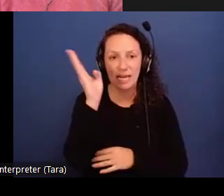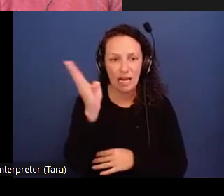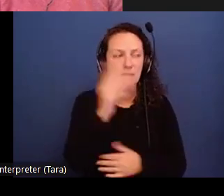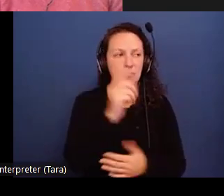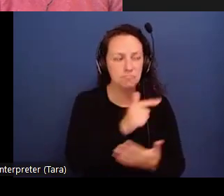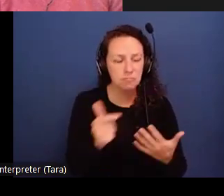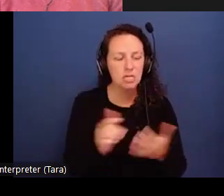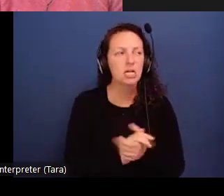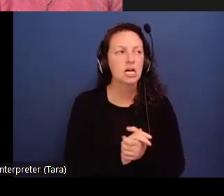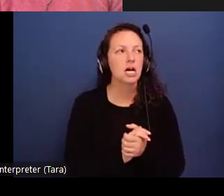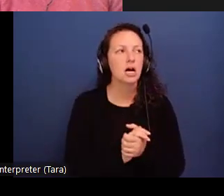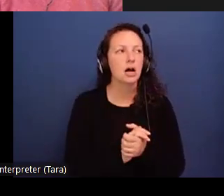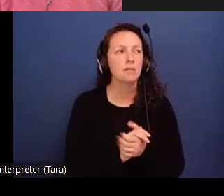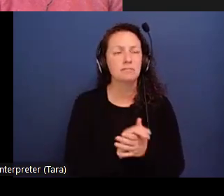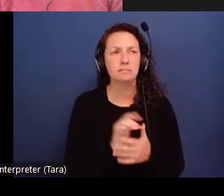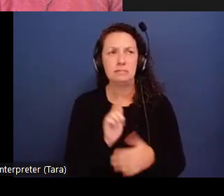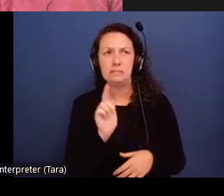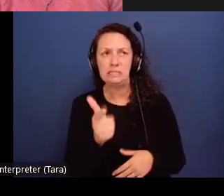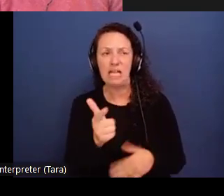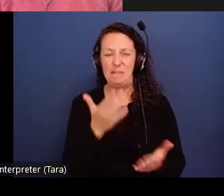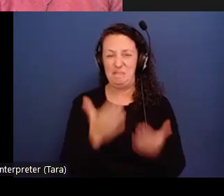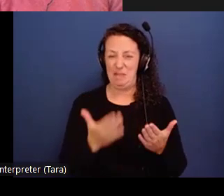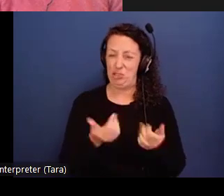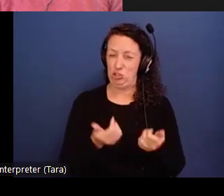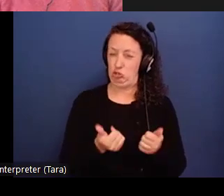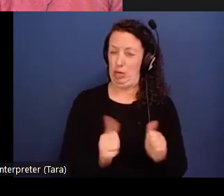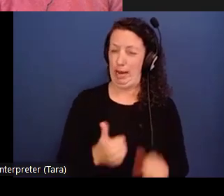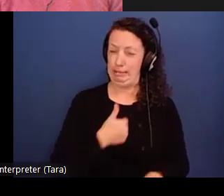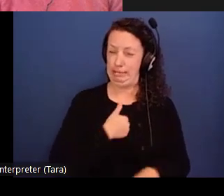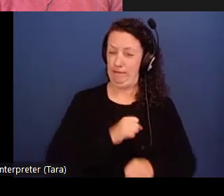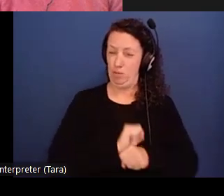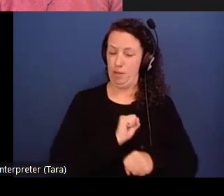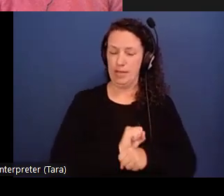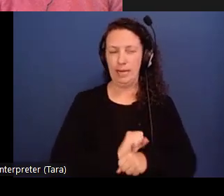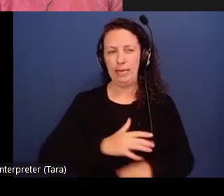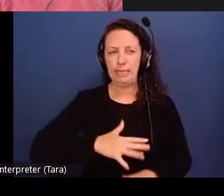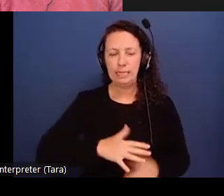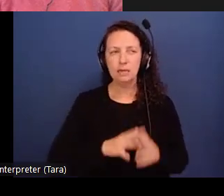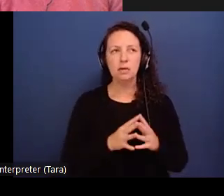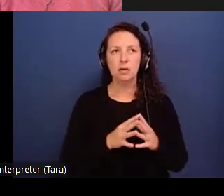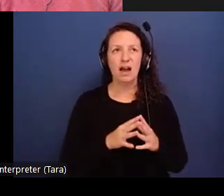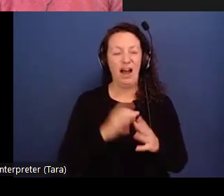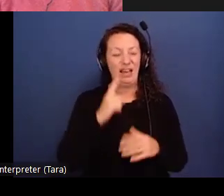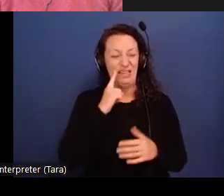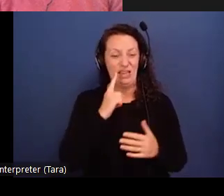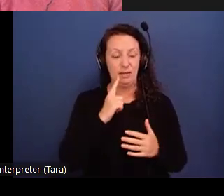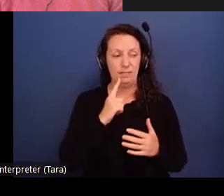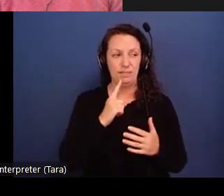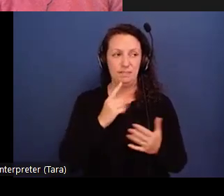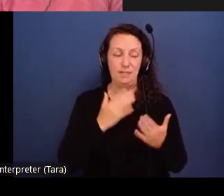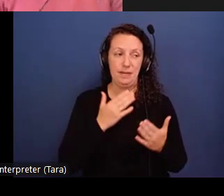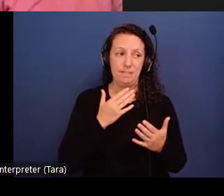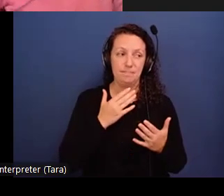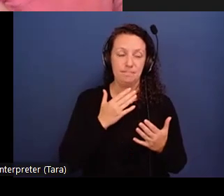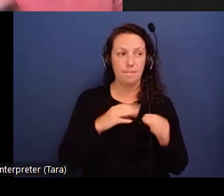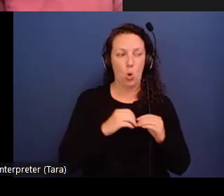Yeah, eventually I might try self-employment. Right now. I think more secure job might be for me to